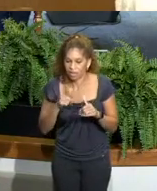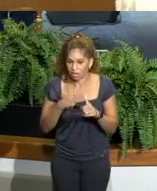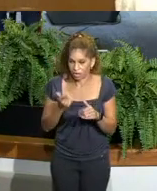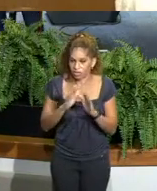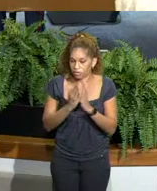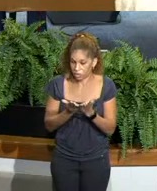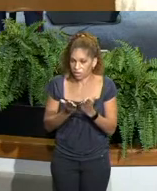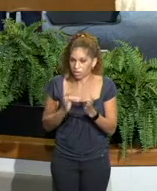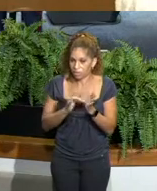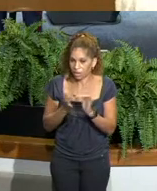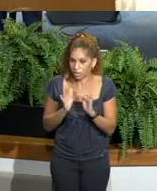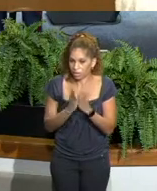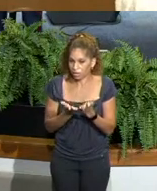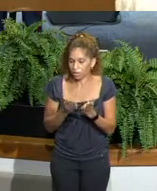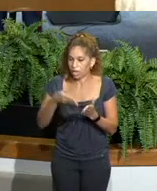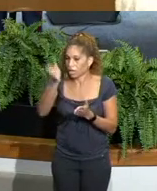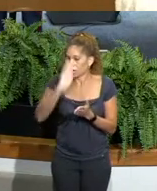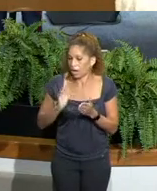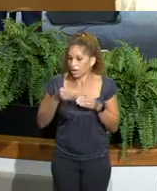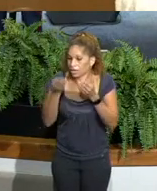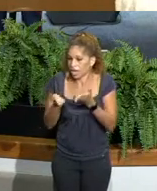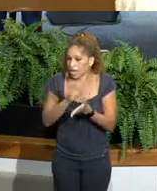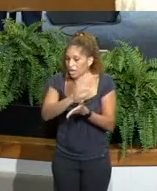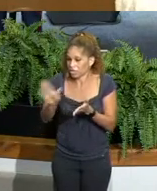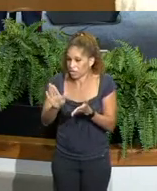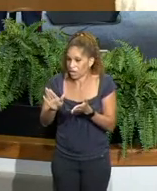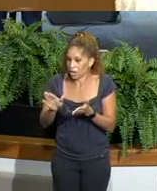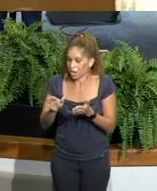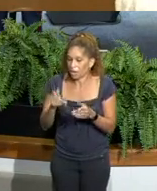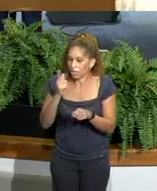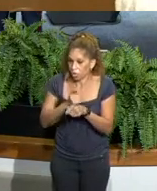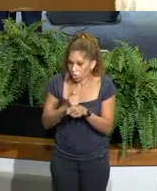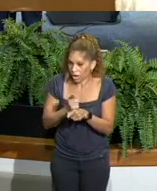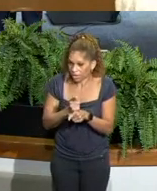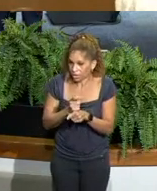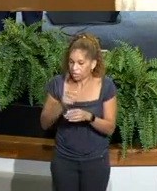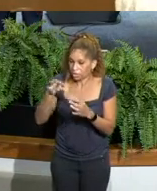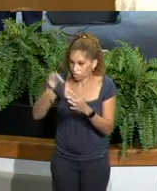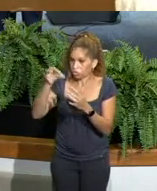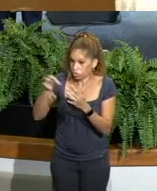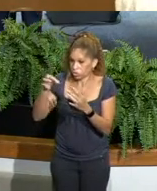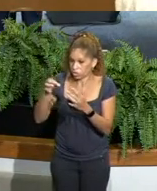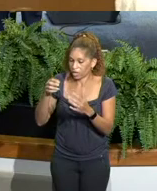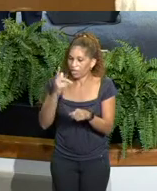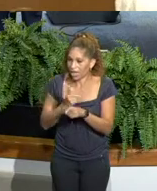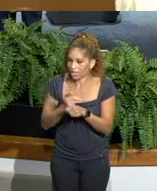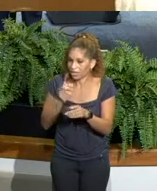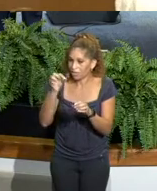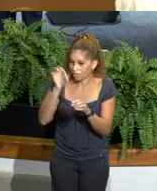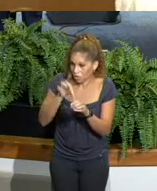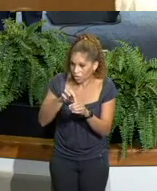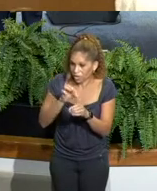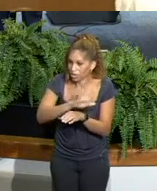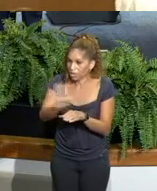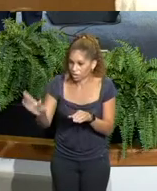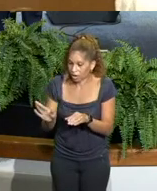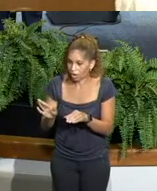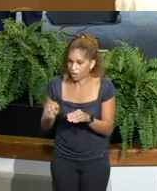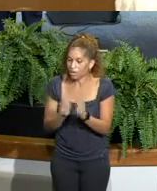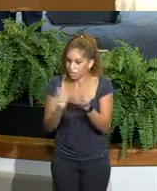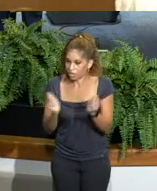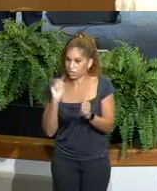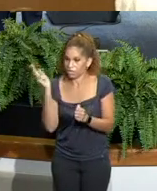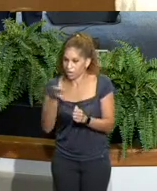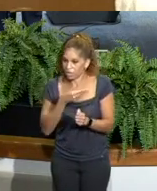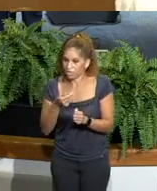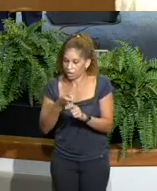book of the Bible that God gave them the right to choose. That's voting, y'all. That's what separates us from the